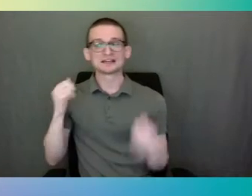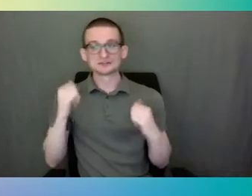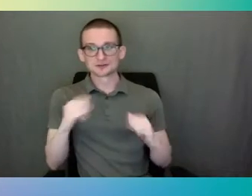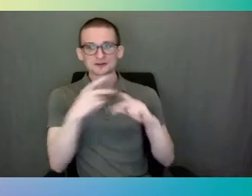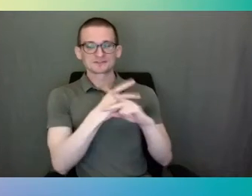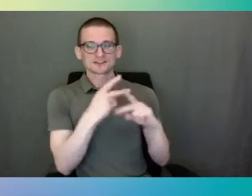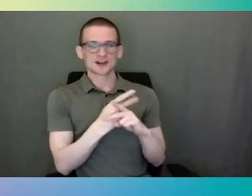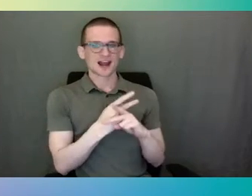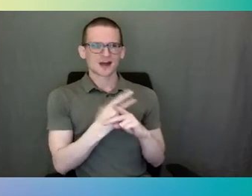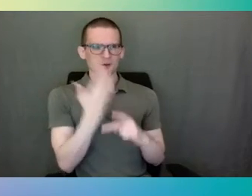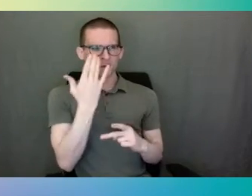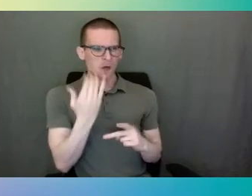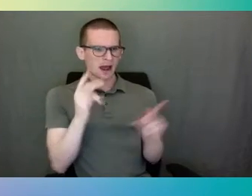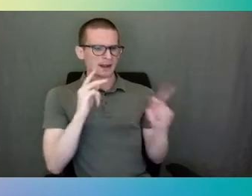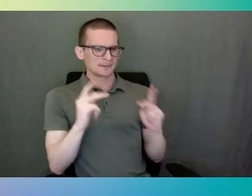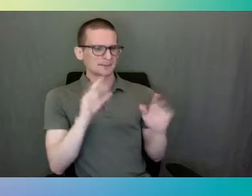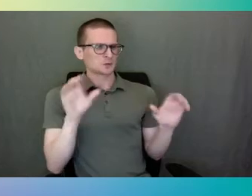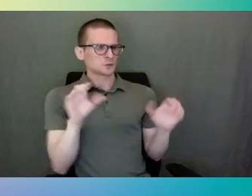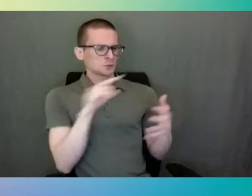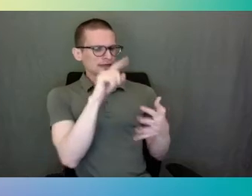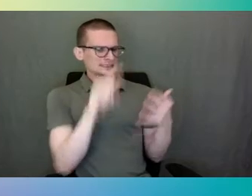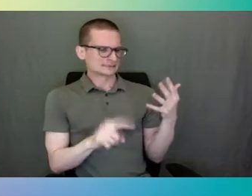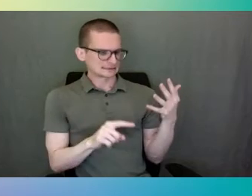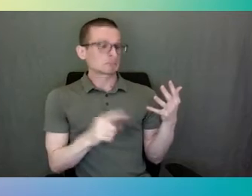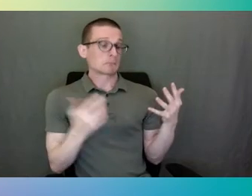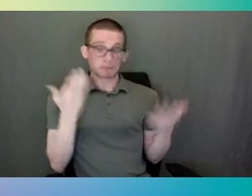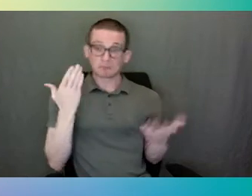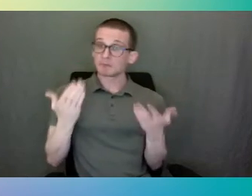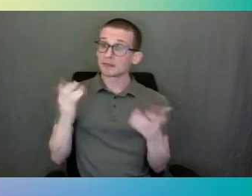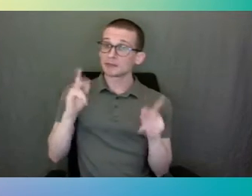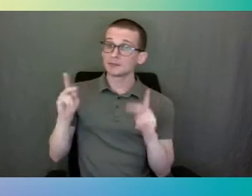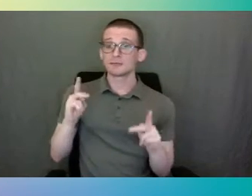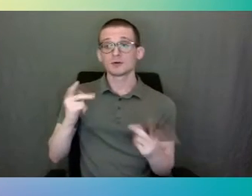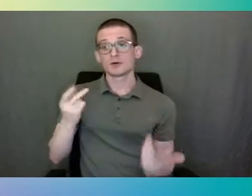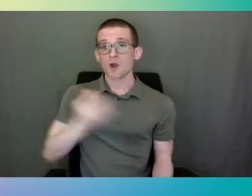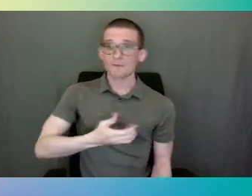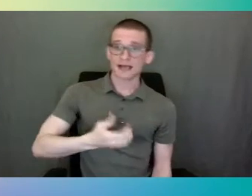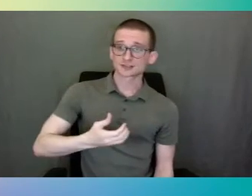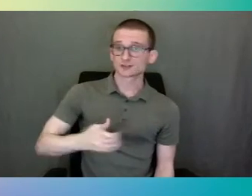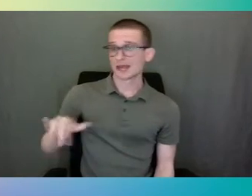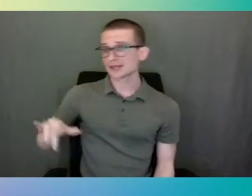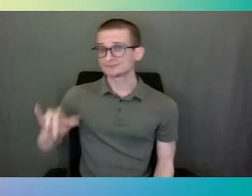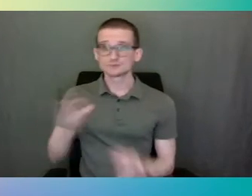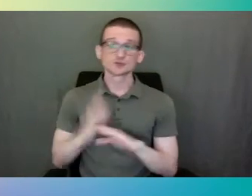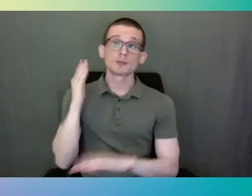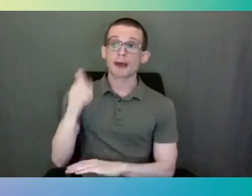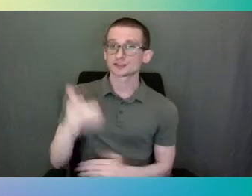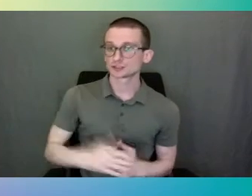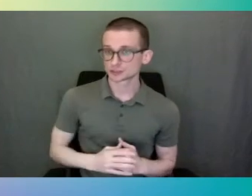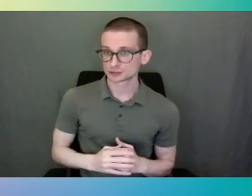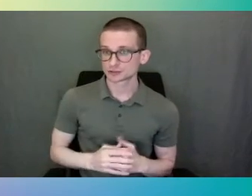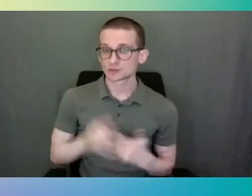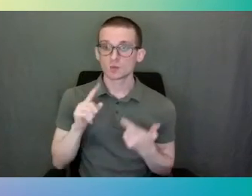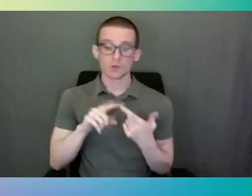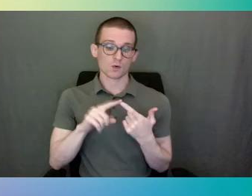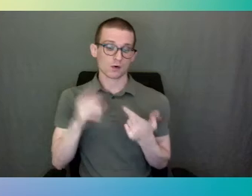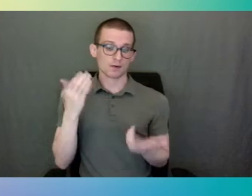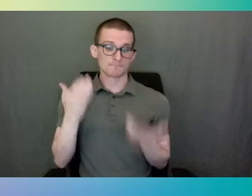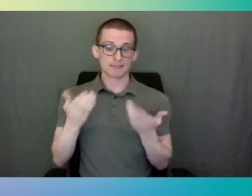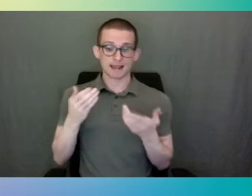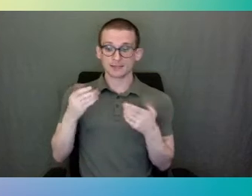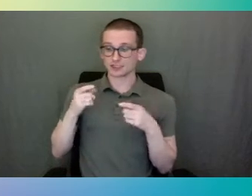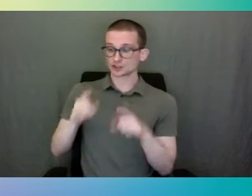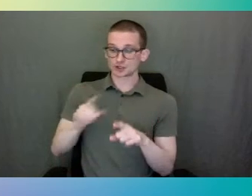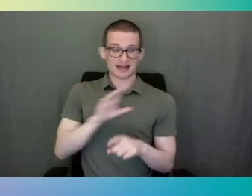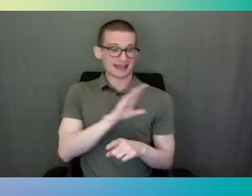comes up with a couple of ideas. Maybe they masturbate too much. That would be the top idea. Or maybe as babies, they were